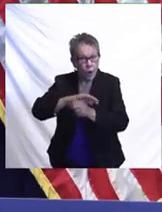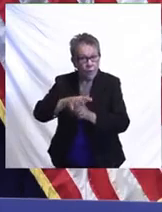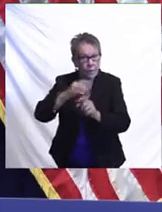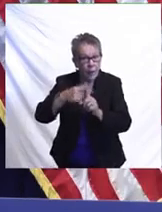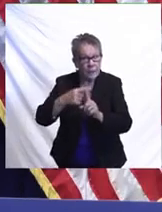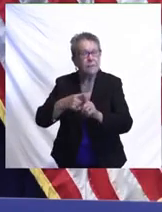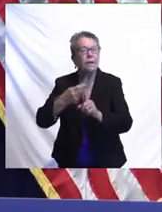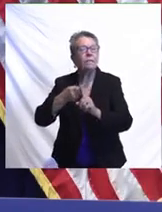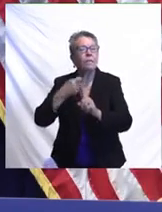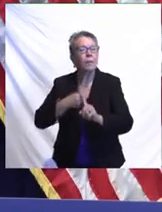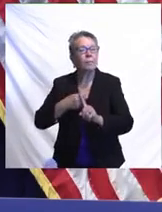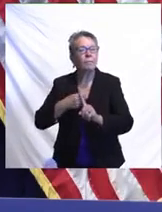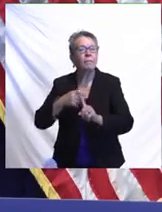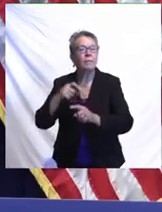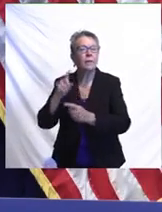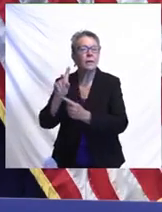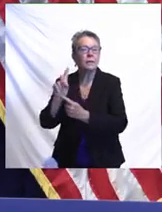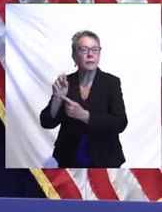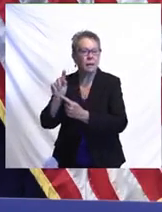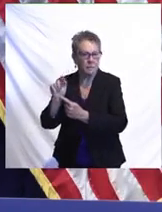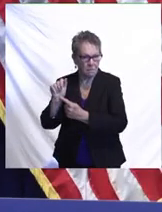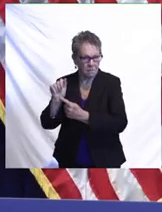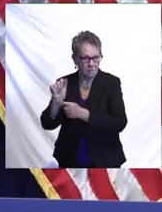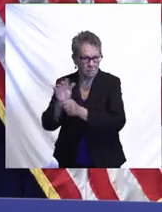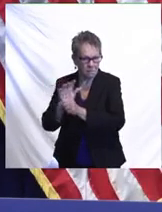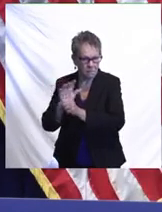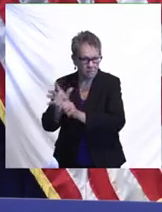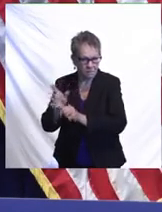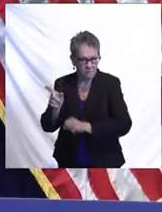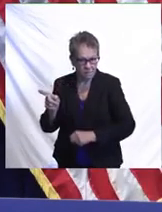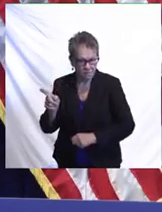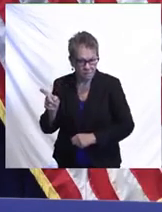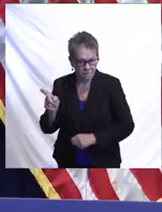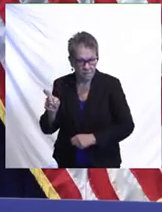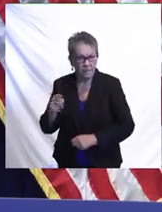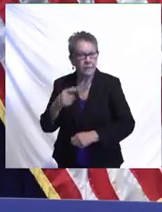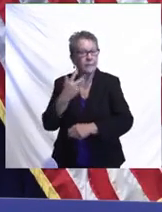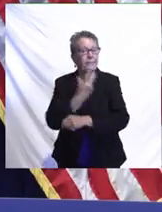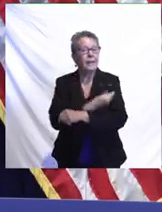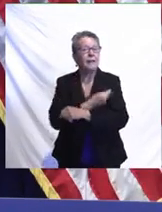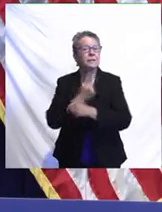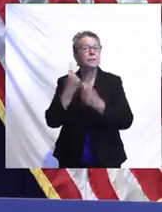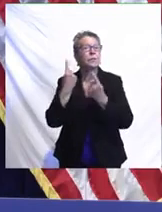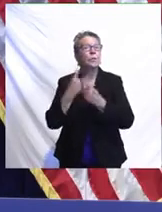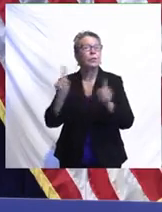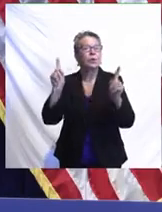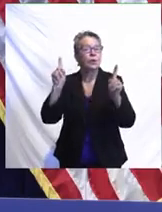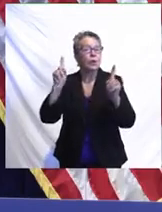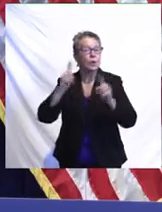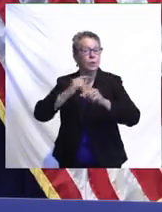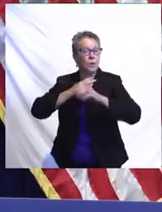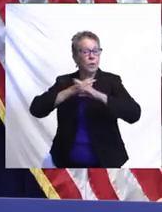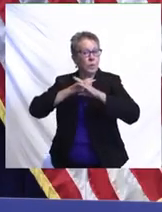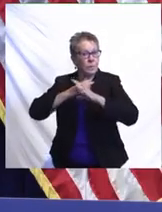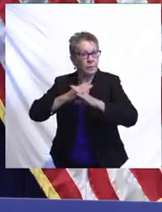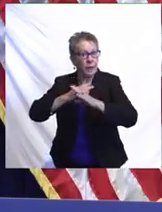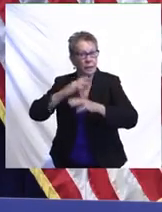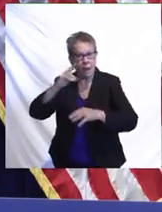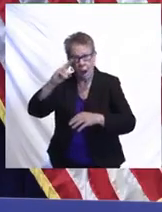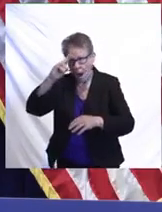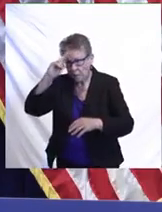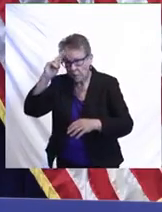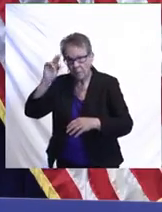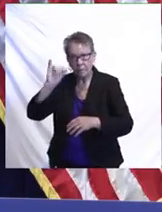trend is Delta. The vaccines are effective against Delta. So I encourage everyone not to be hysterical about what we don't know